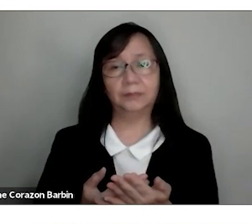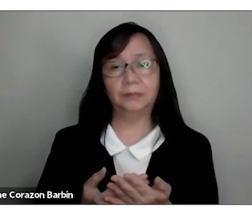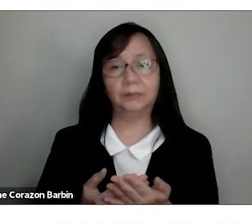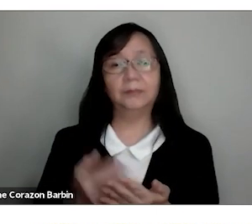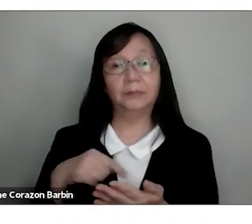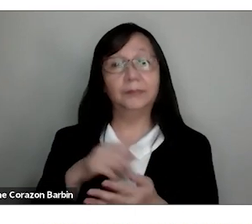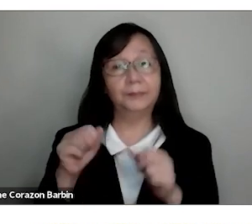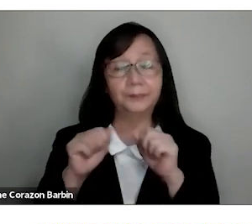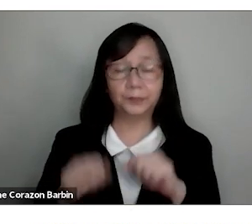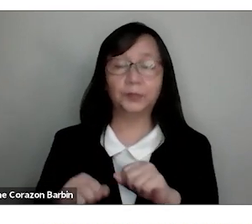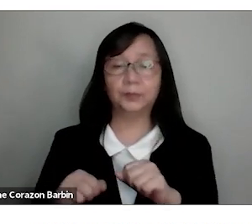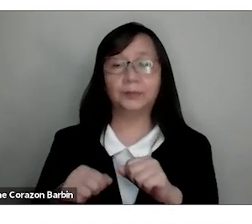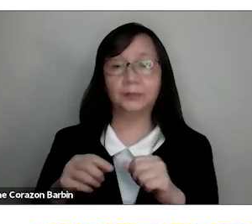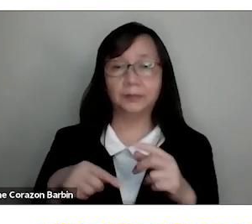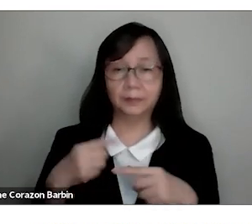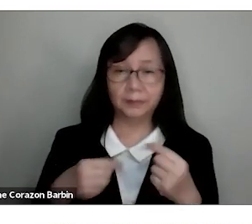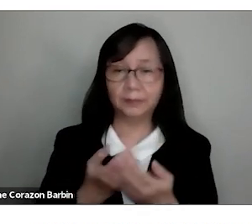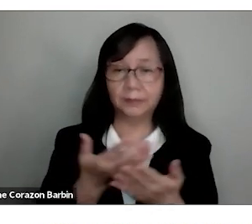that we are able to generate in the